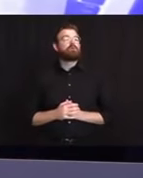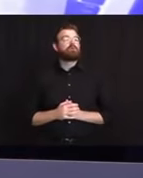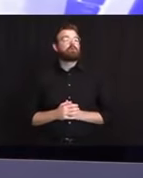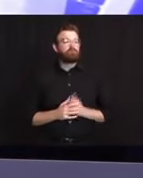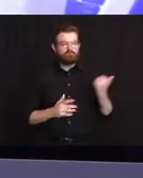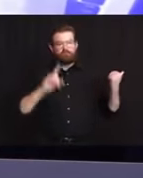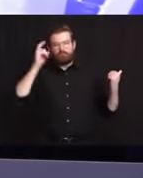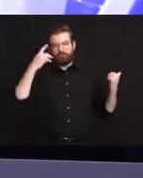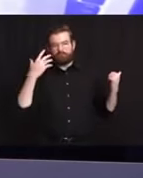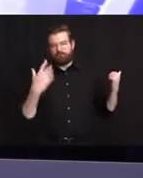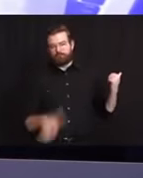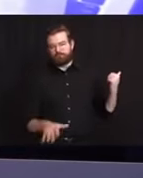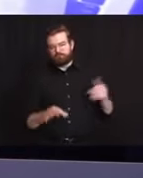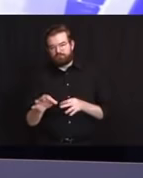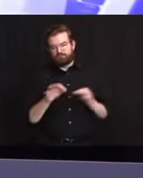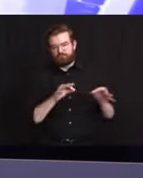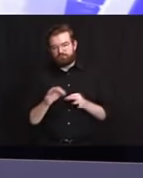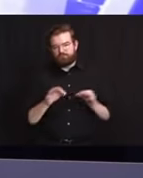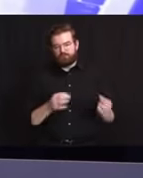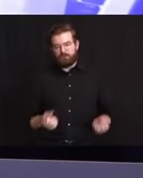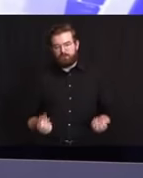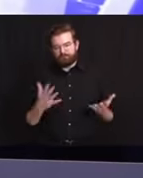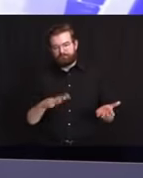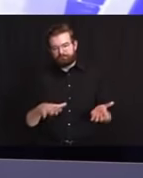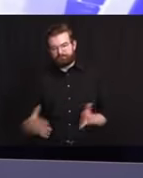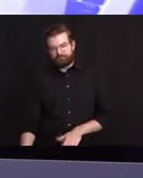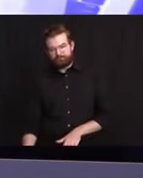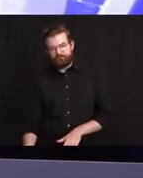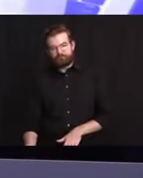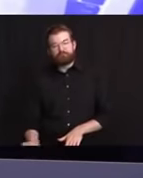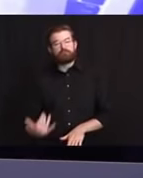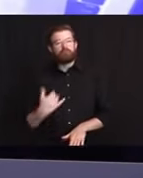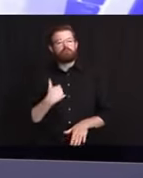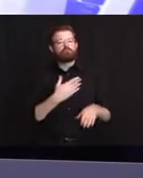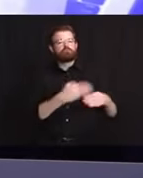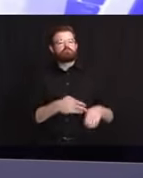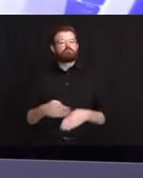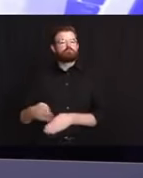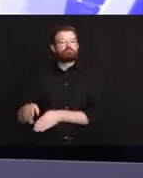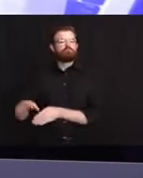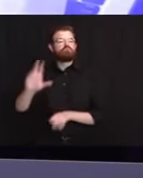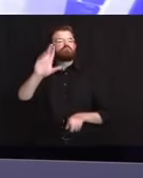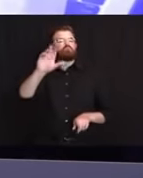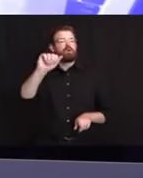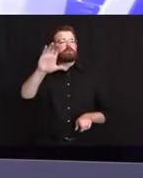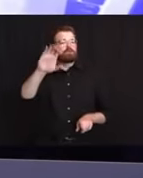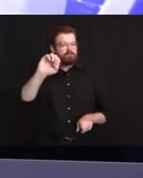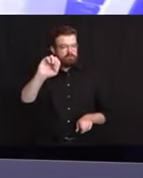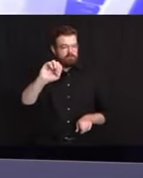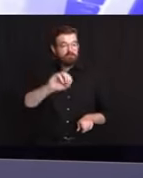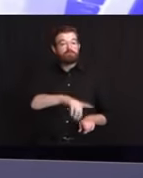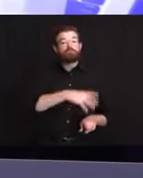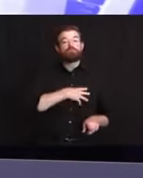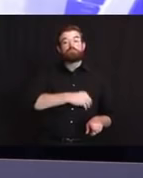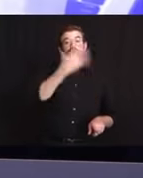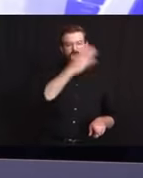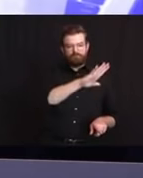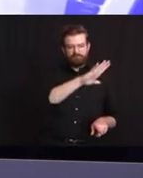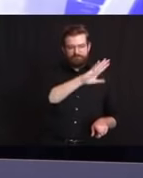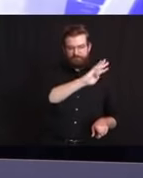today. In terms of deaths, the breakdown by race and ethnicity is as follows: white 54%,